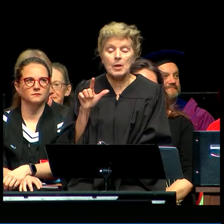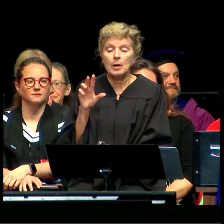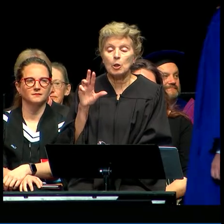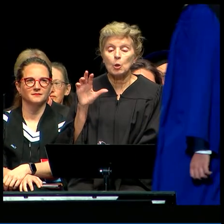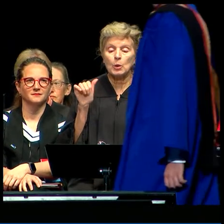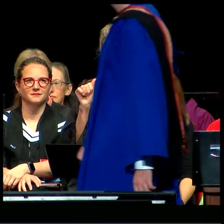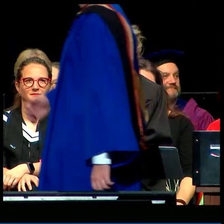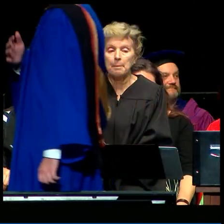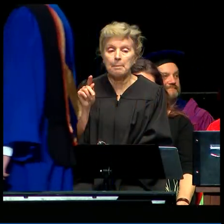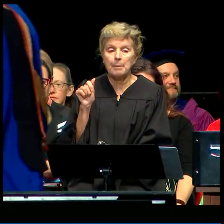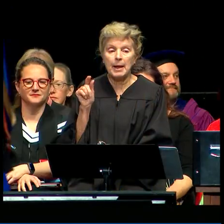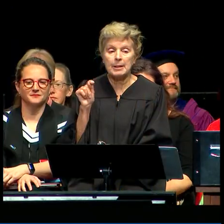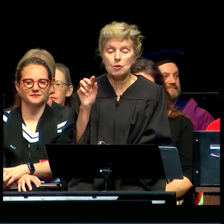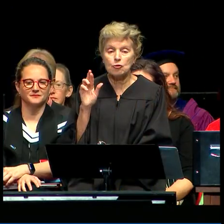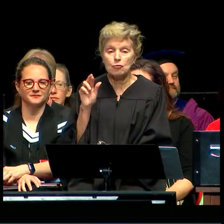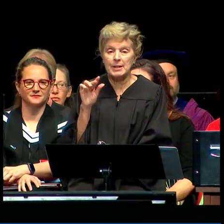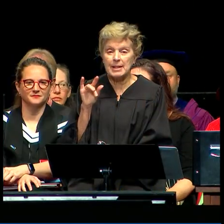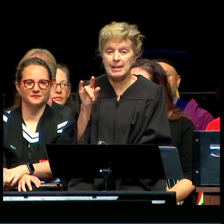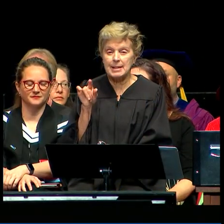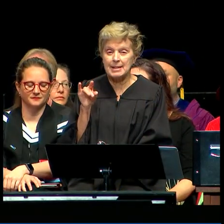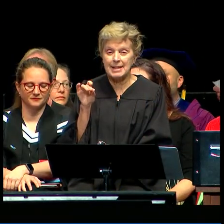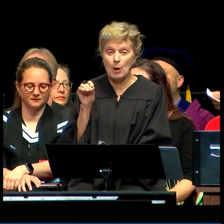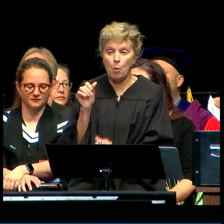Luca Patrizio, with distinction.